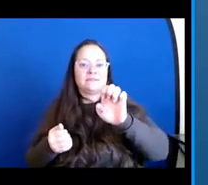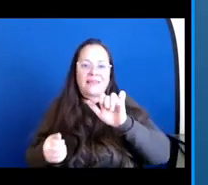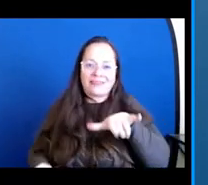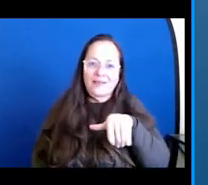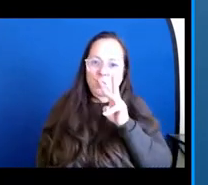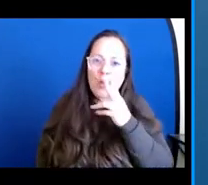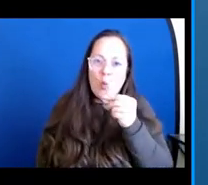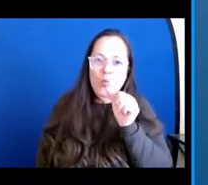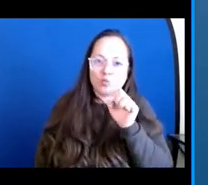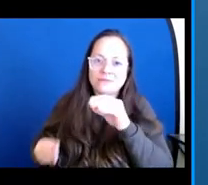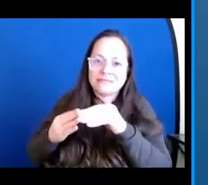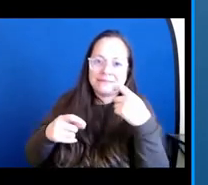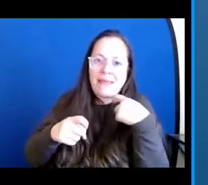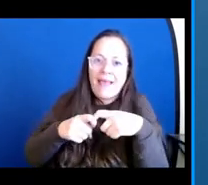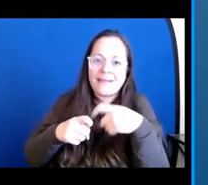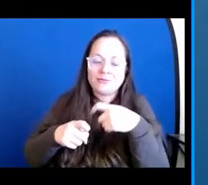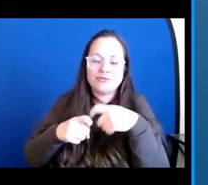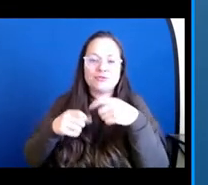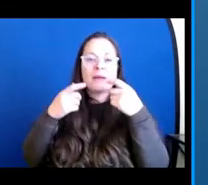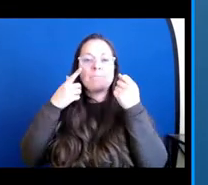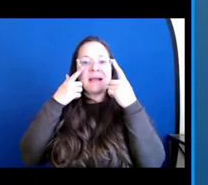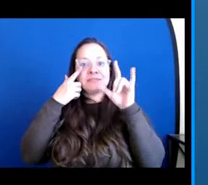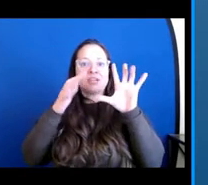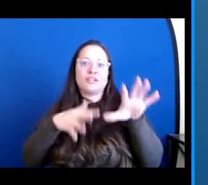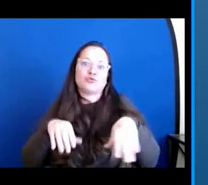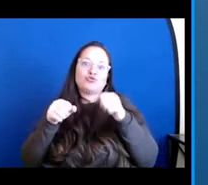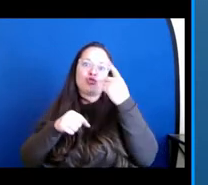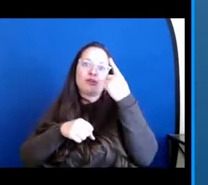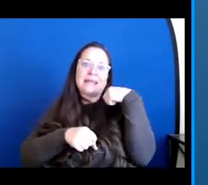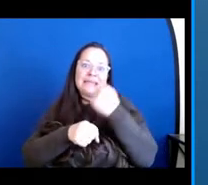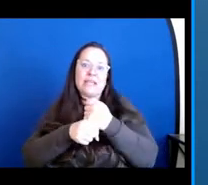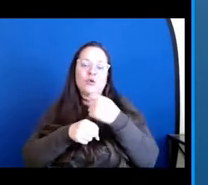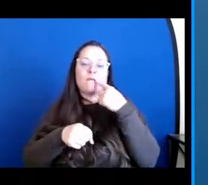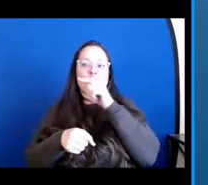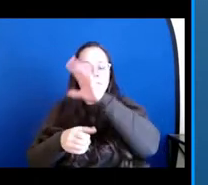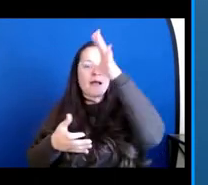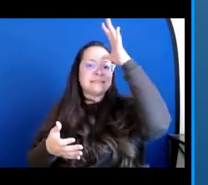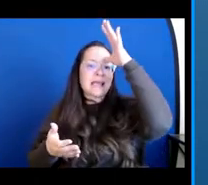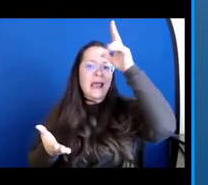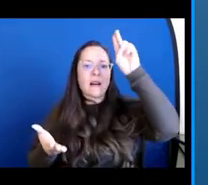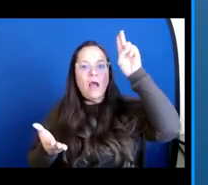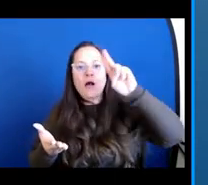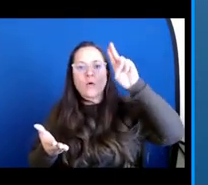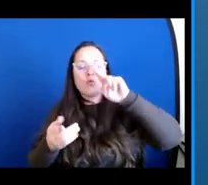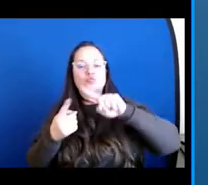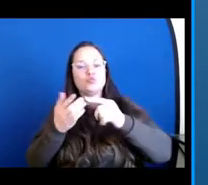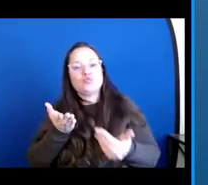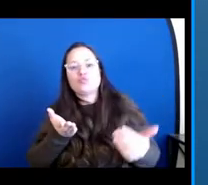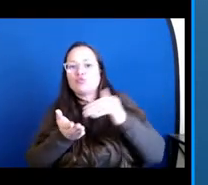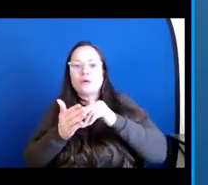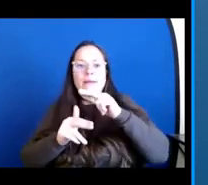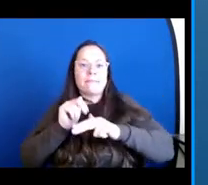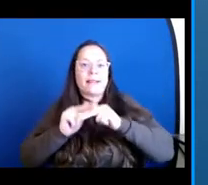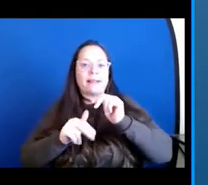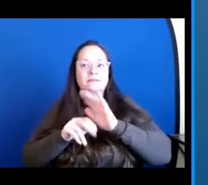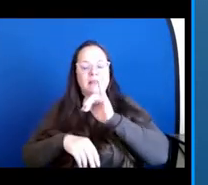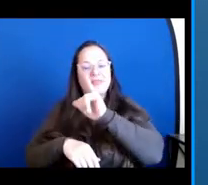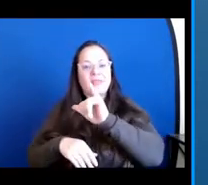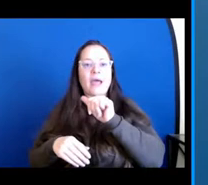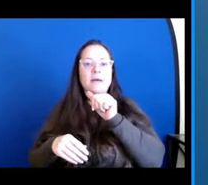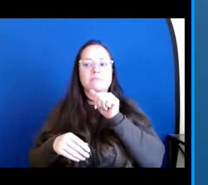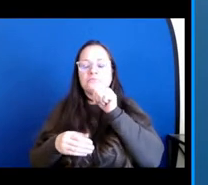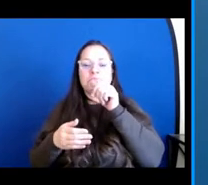in Spanish because it took a year for my dad and uncles to rebuild the modest home he purchased